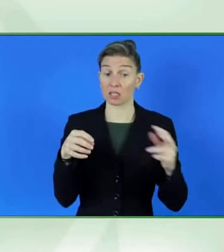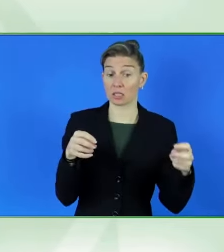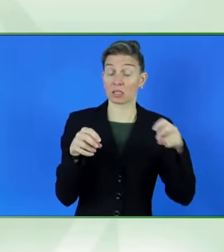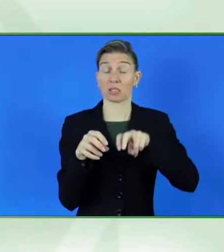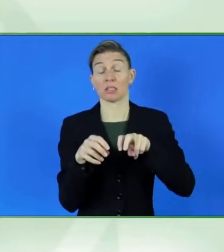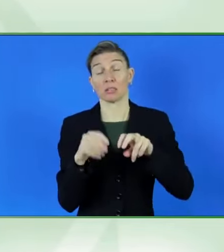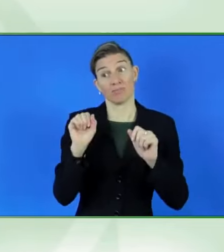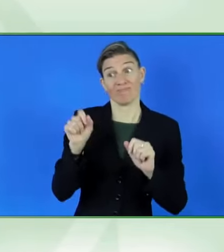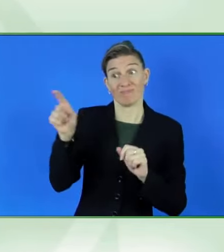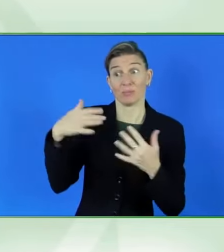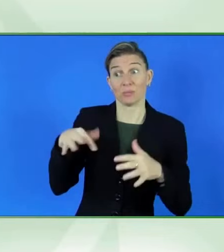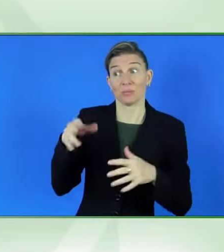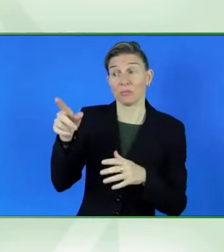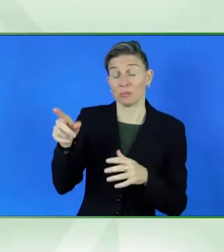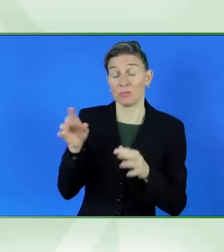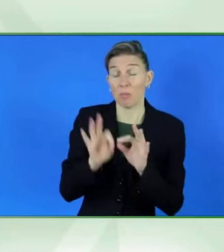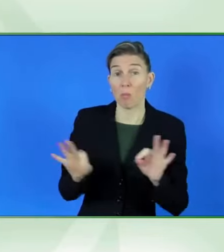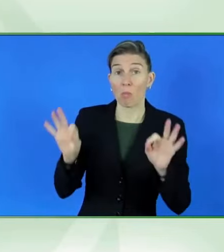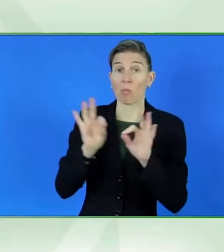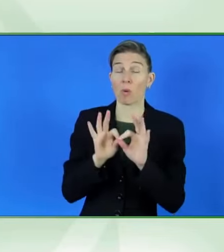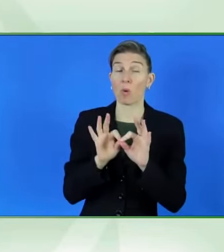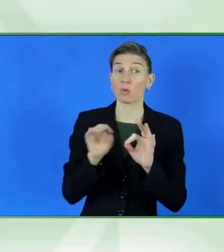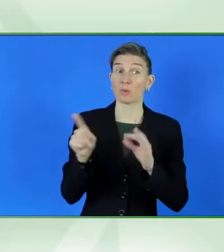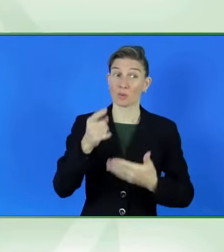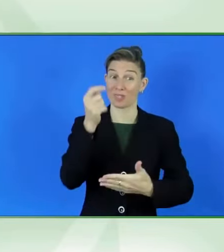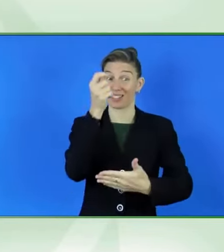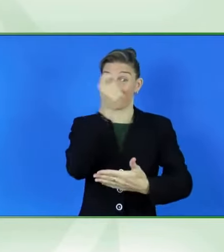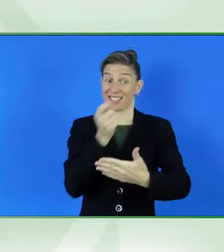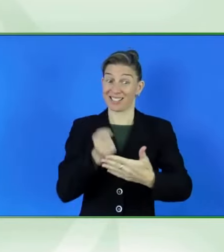the design of vehicles and the